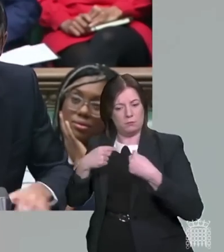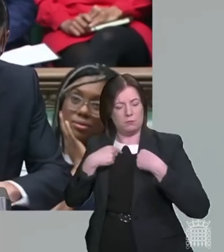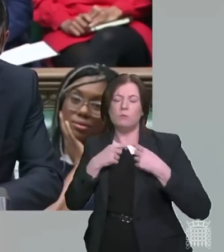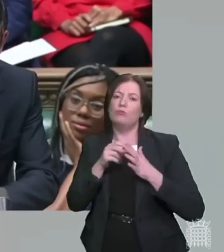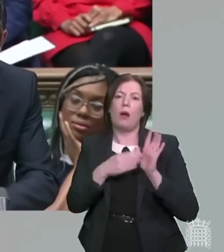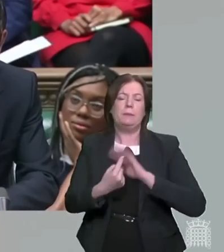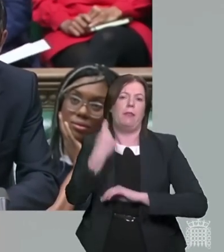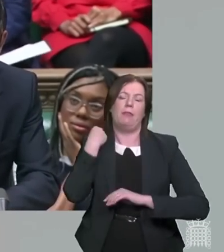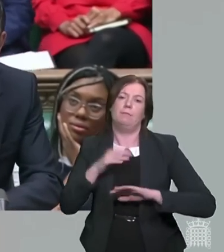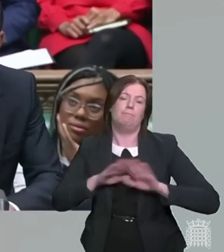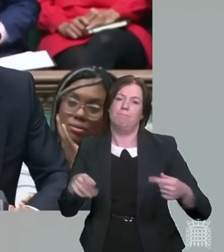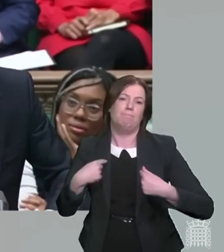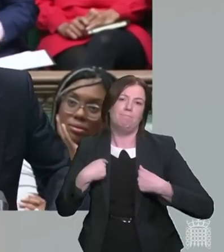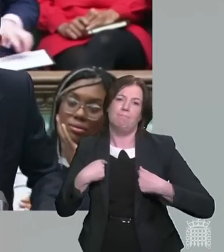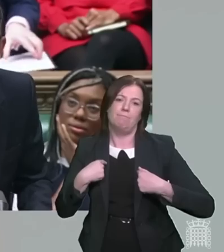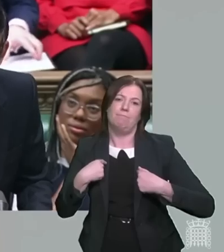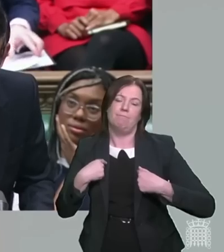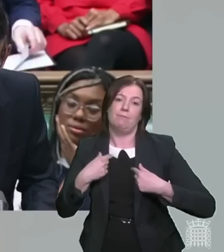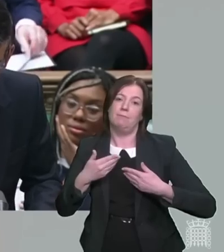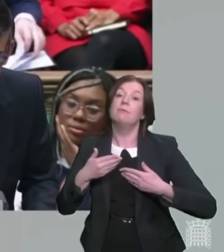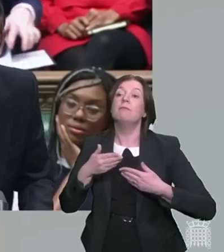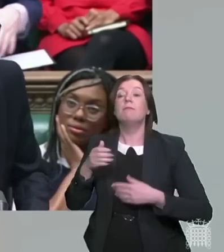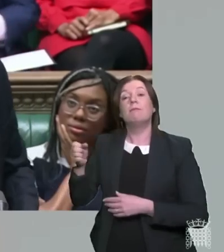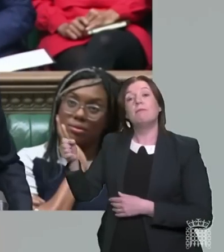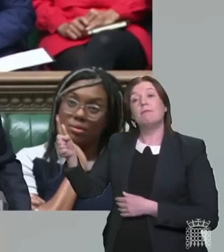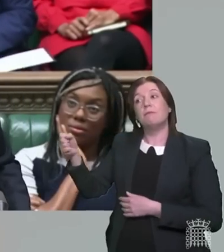With regard to the